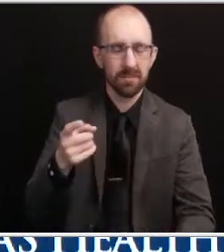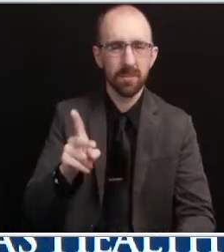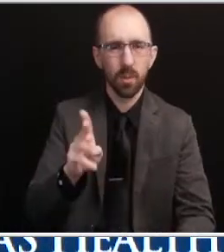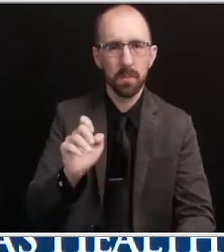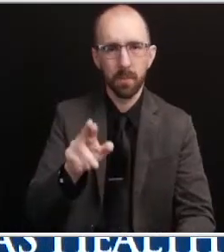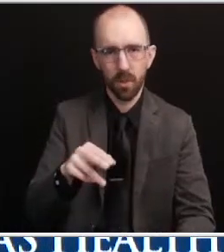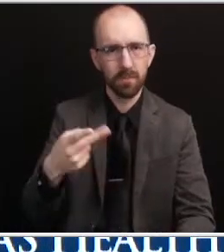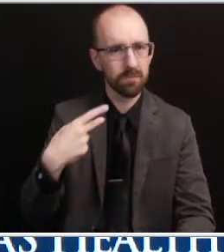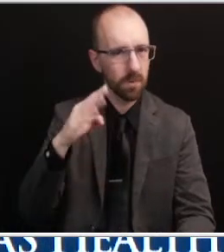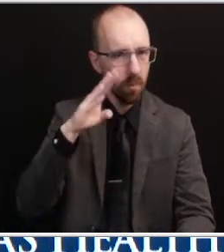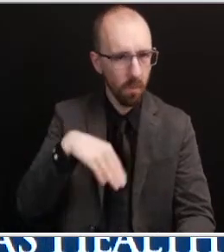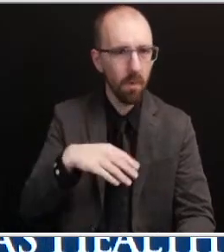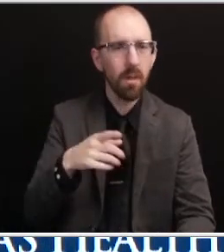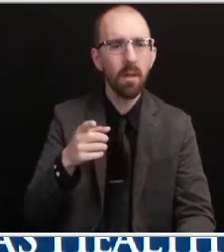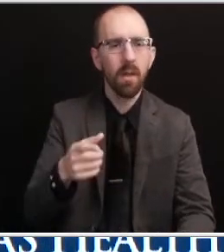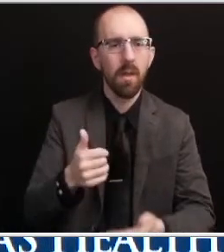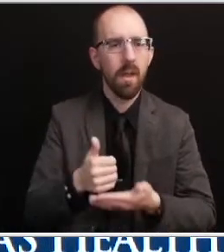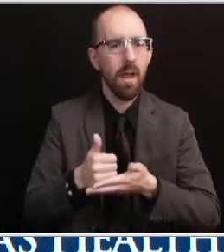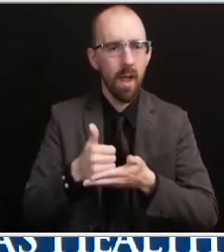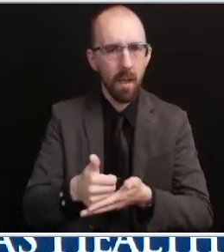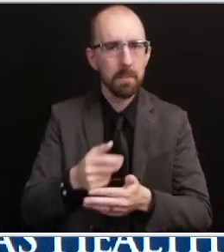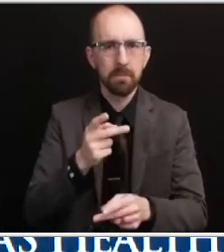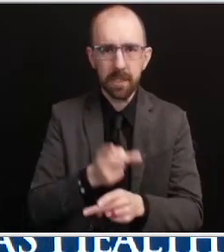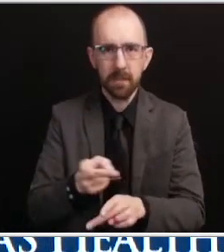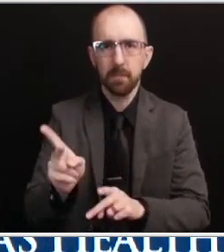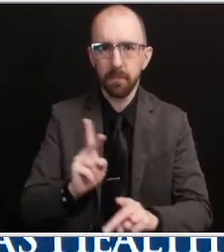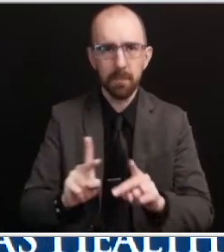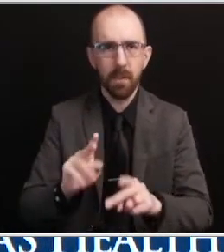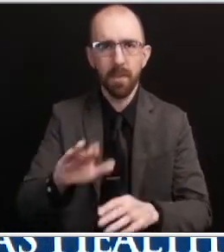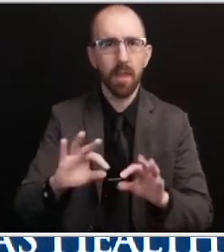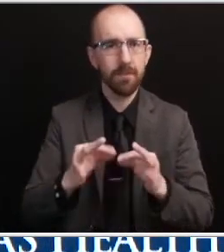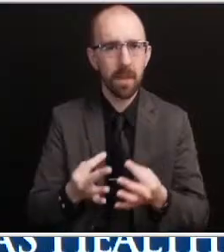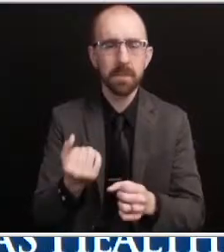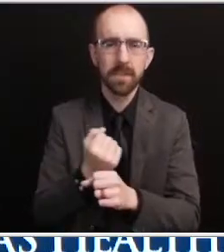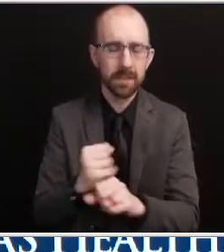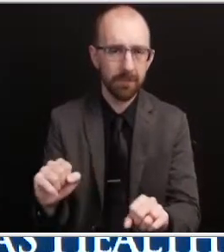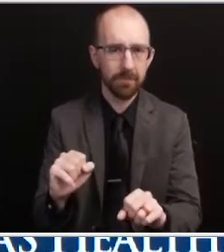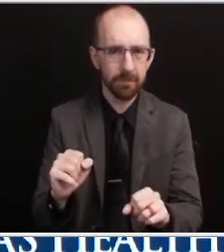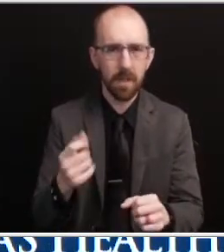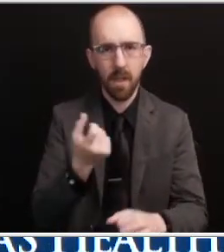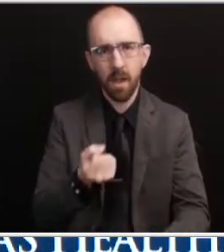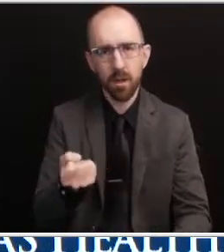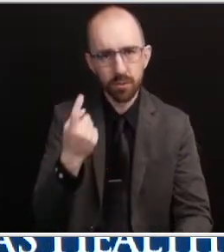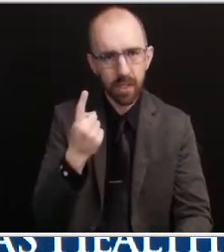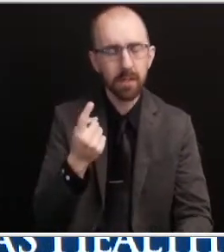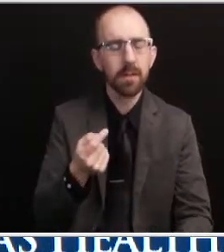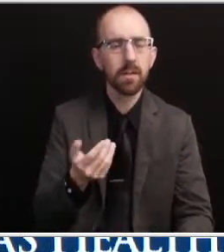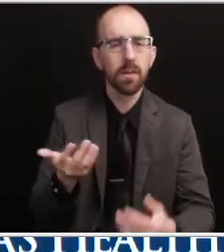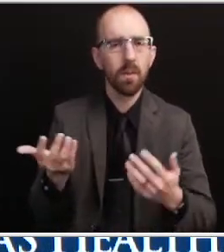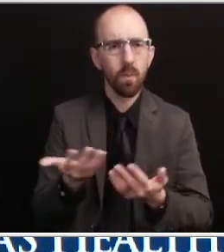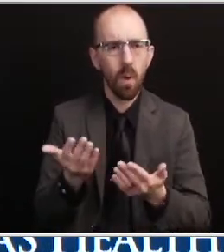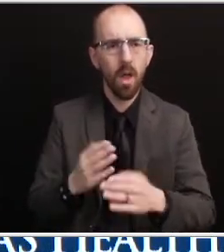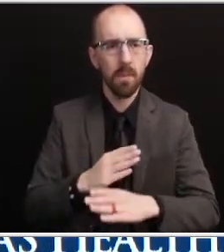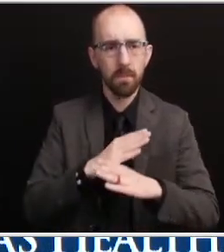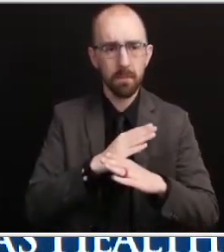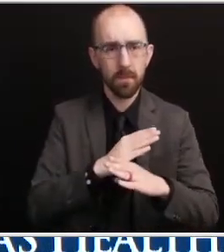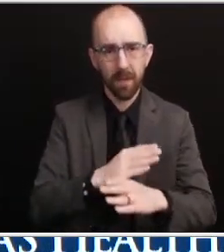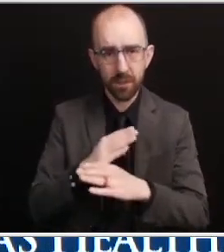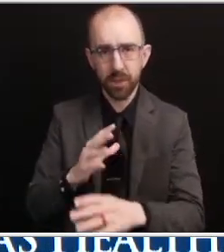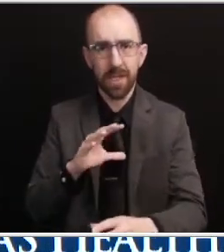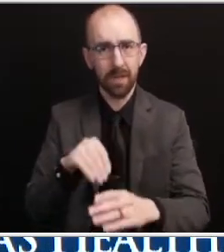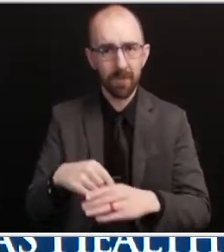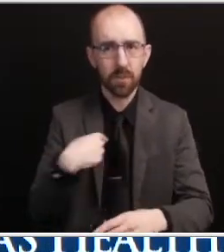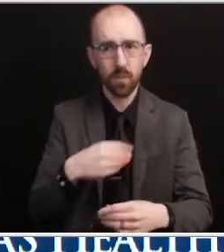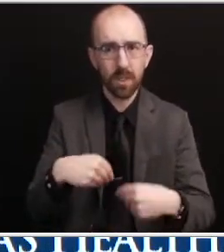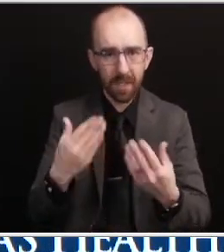to help keep people and their families safe, understand what interventions are we giving, what medicines,